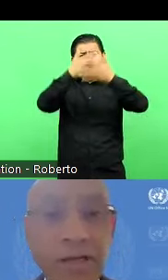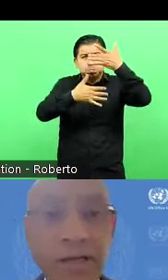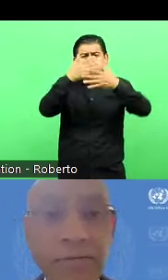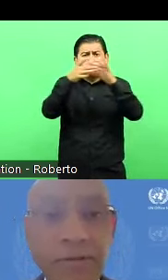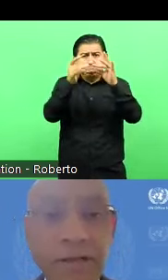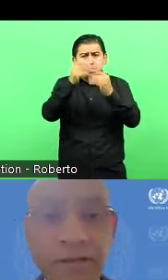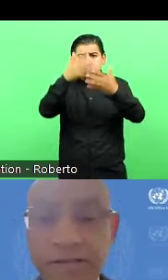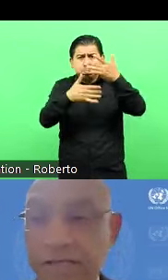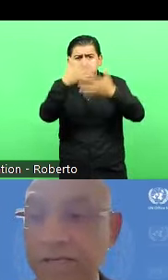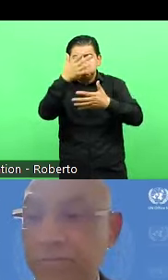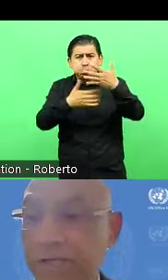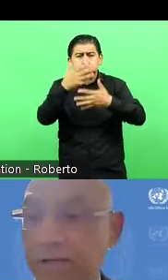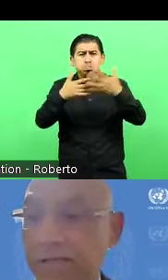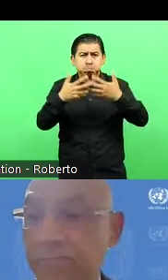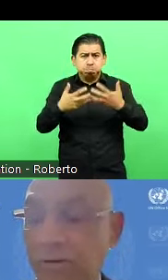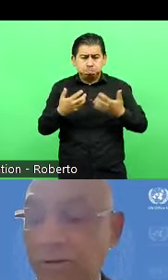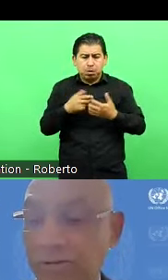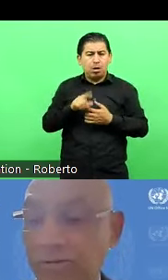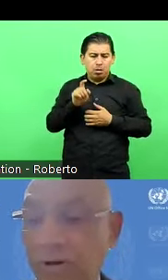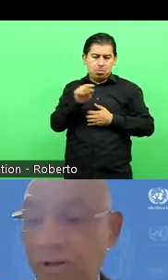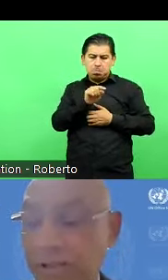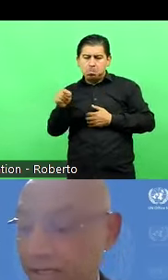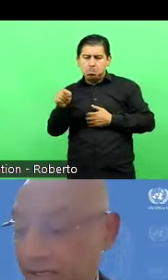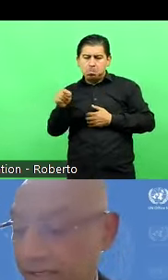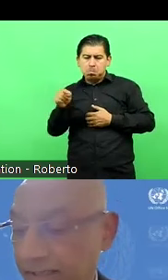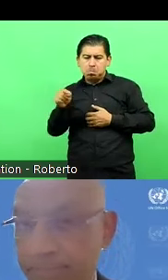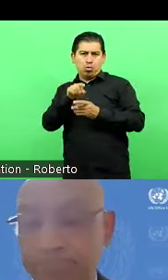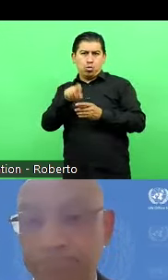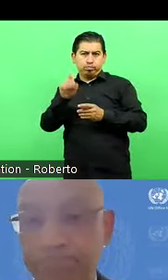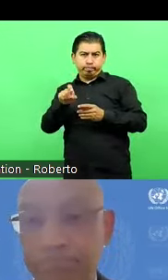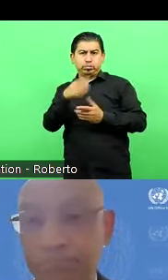So the session materials, but also all the